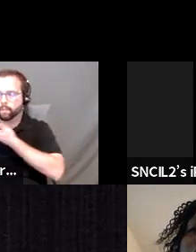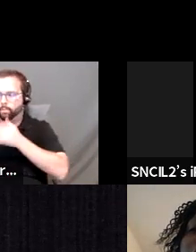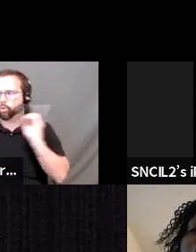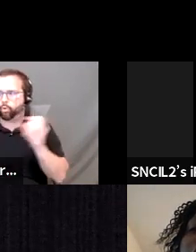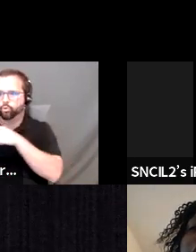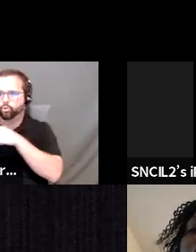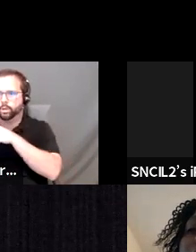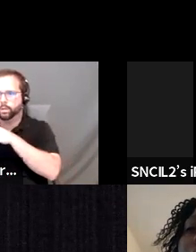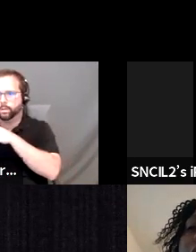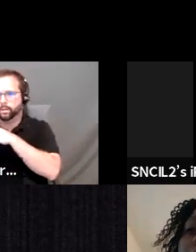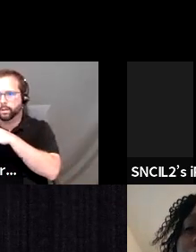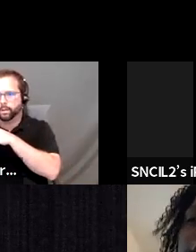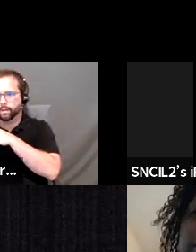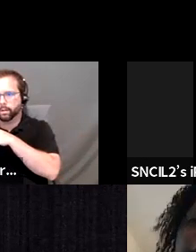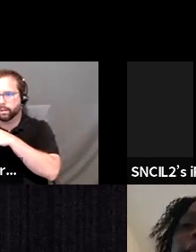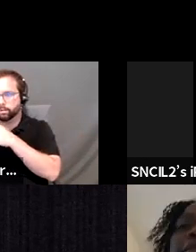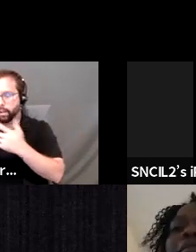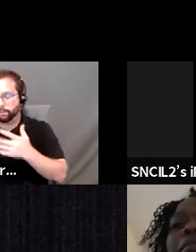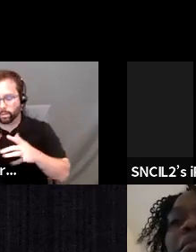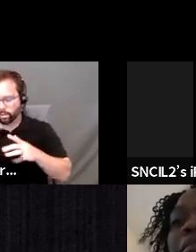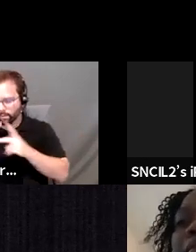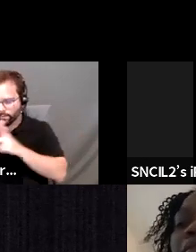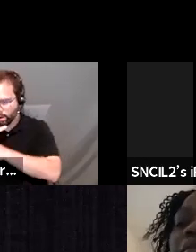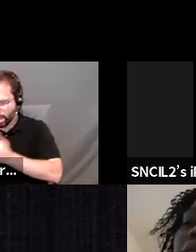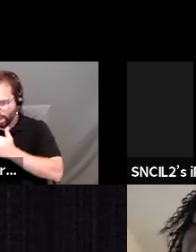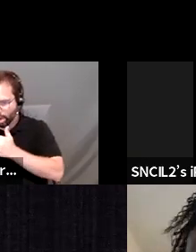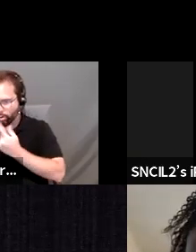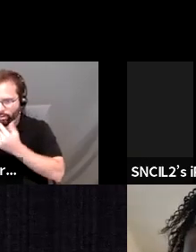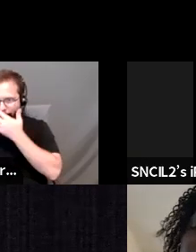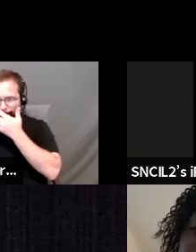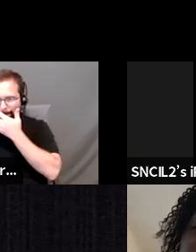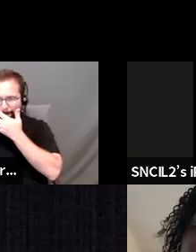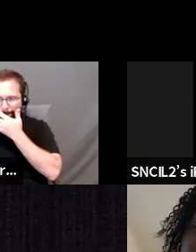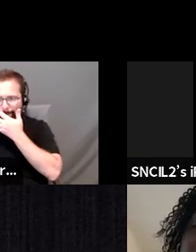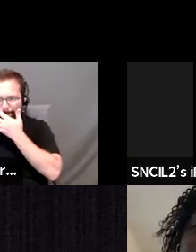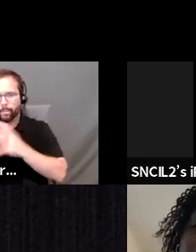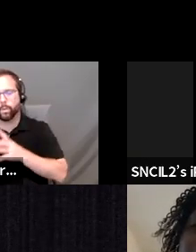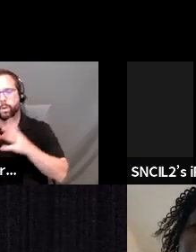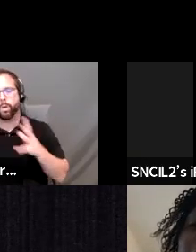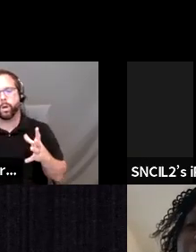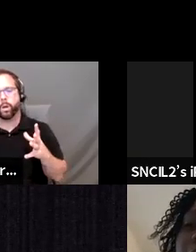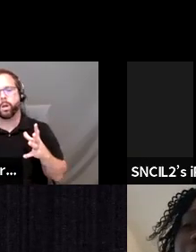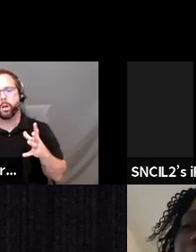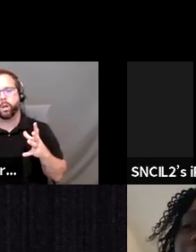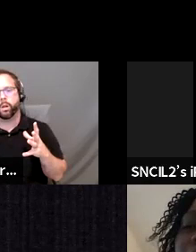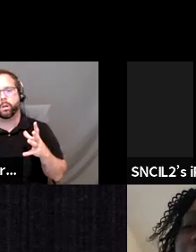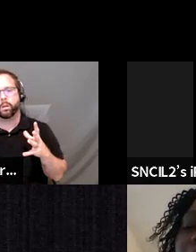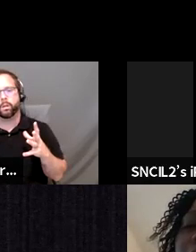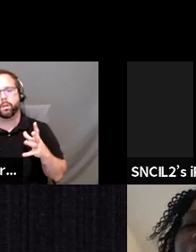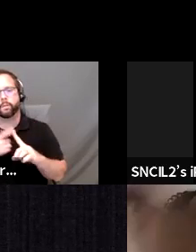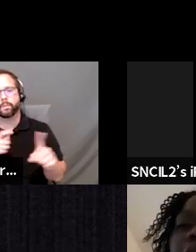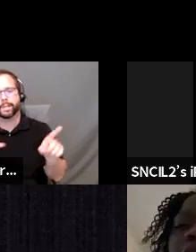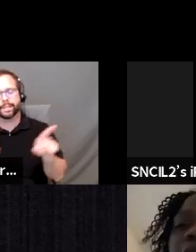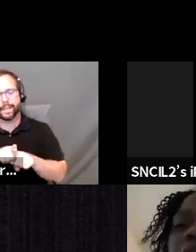could have written this, Cindy. However, we also had word of mouth that money was available. So we received many from the same neighborhoods and family members. Now we